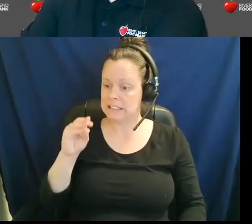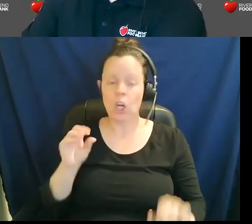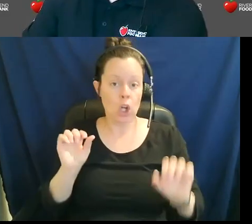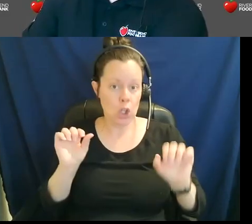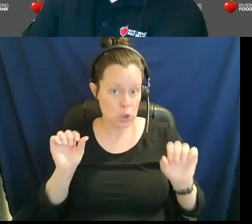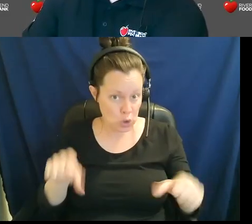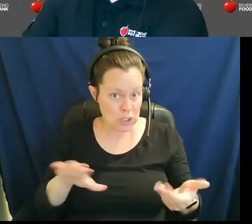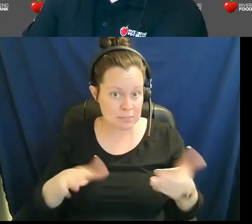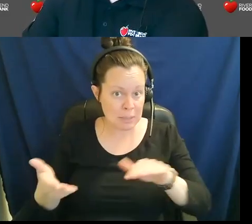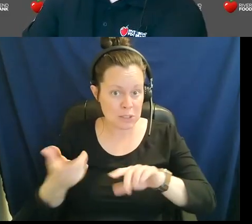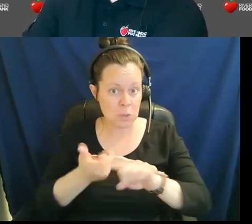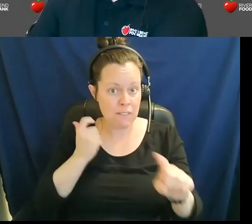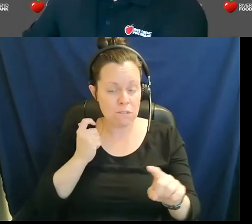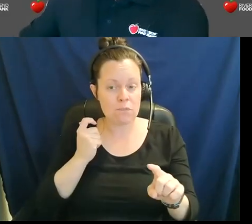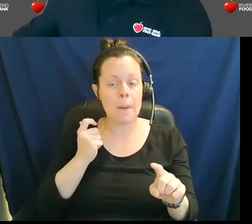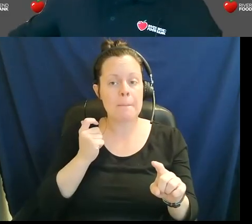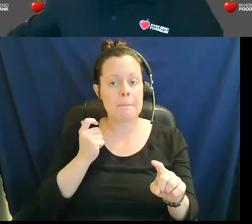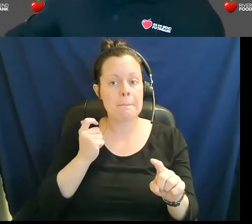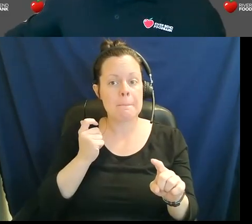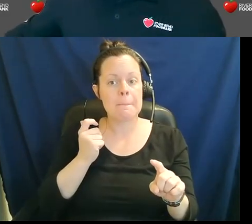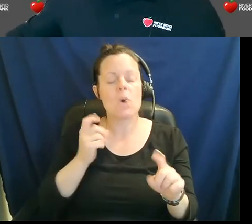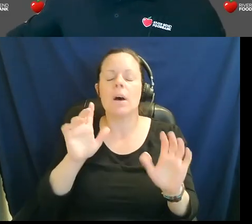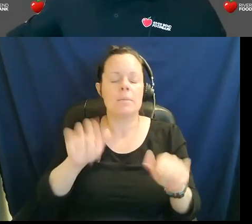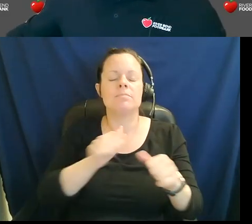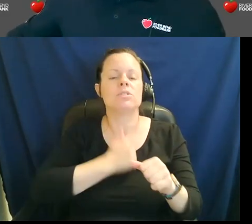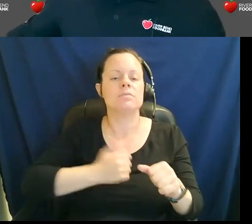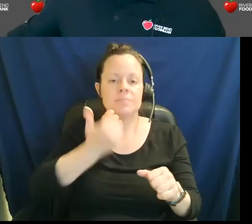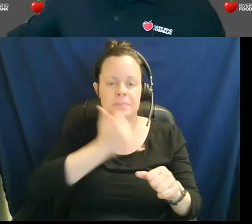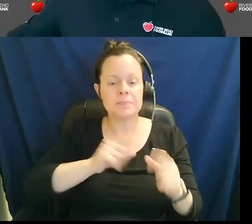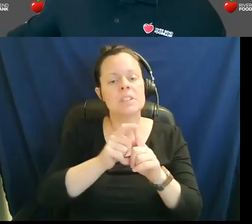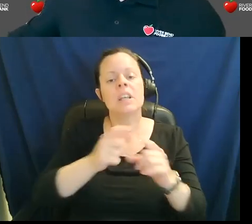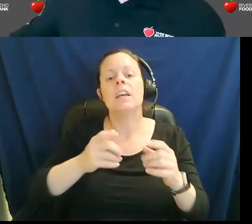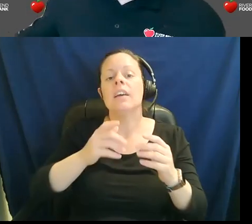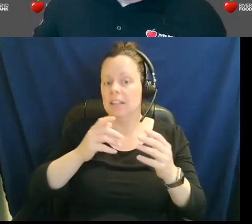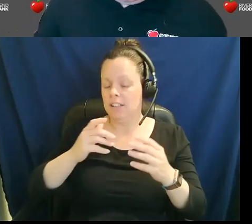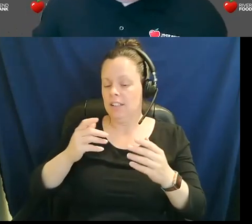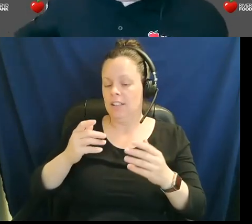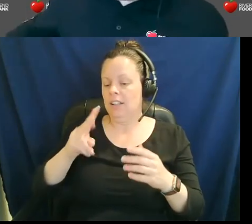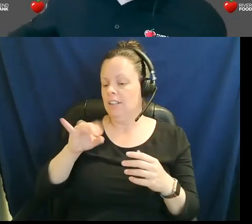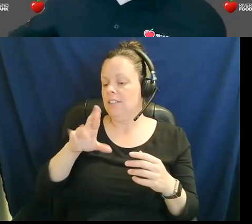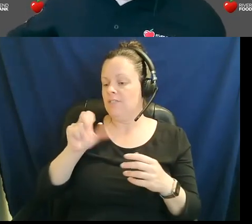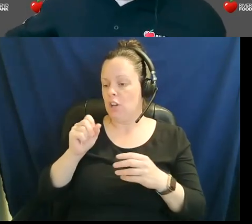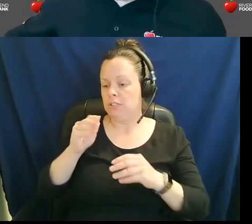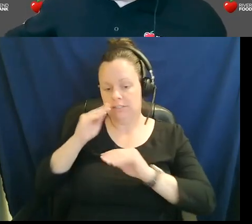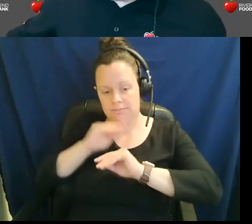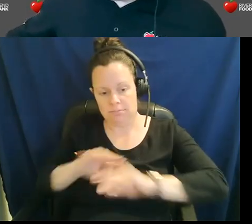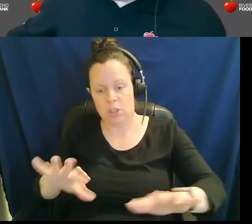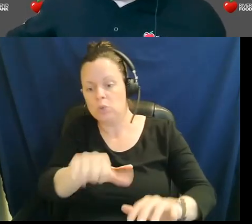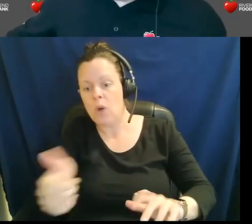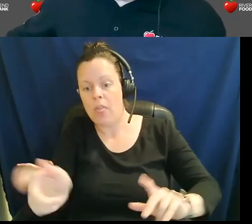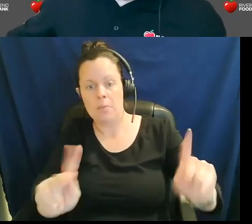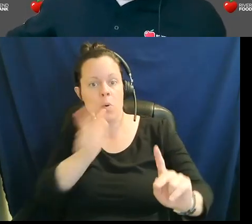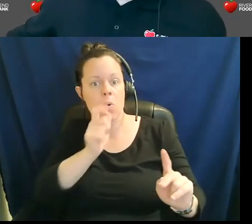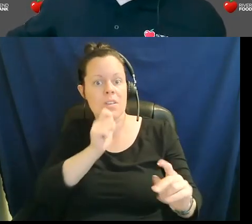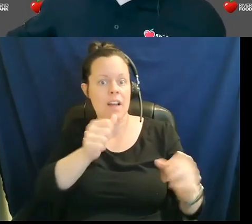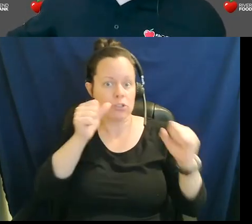virus, who could have passed down the virus to others that weren't as strong as they are. This is why we say stay home